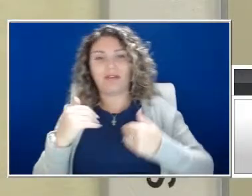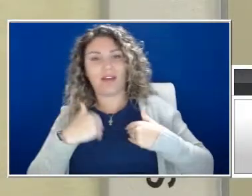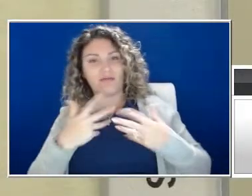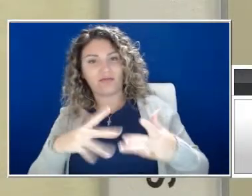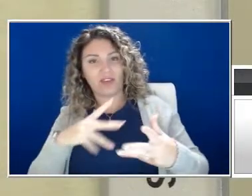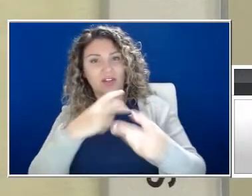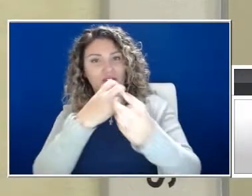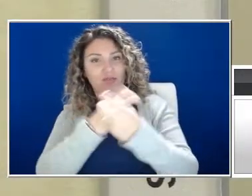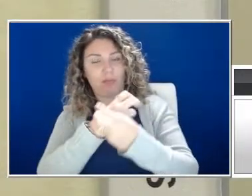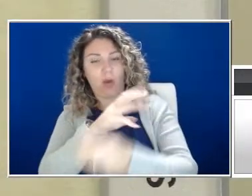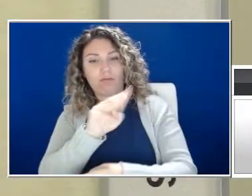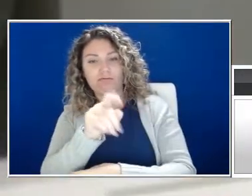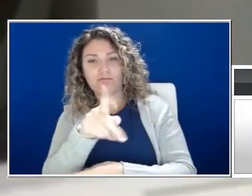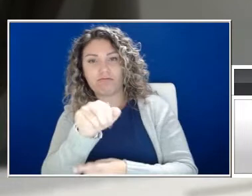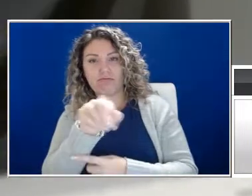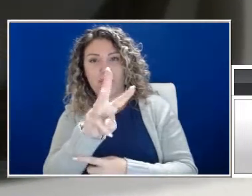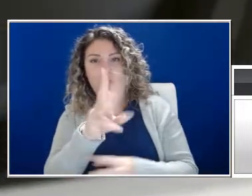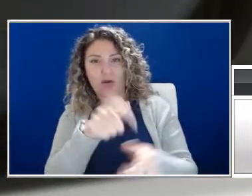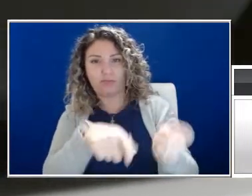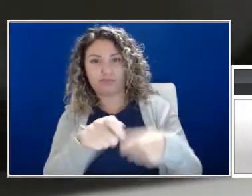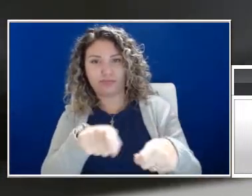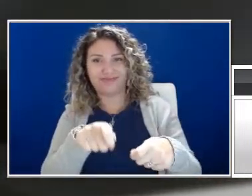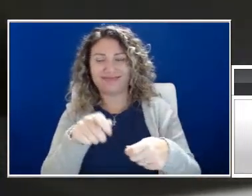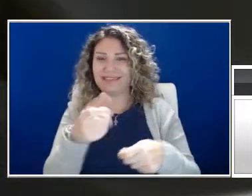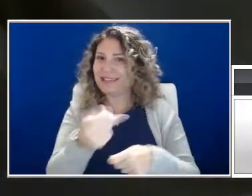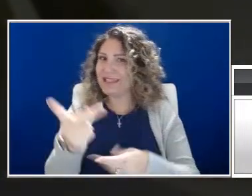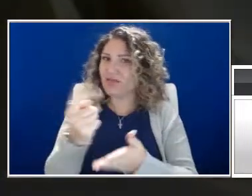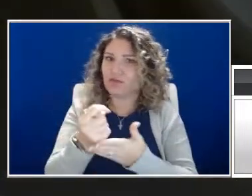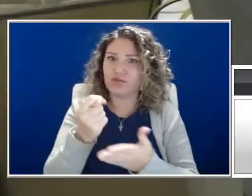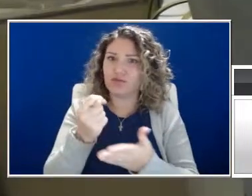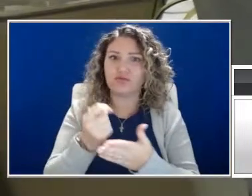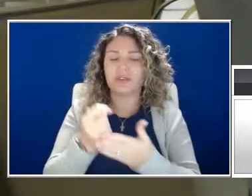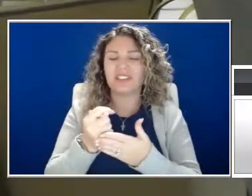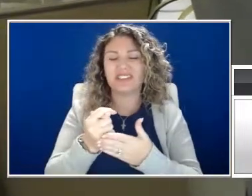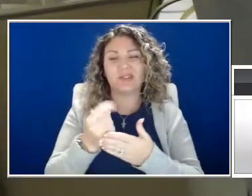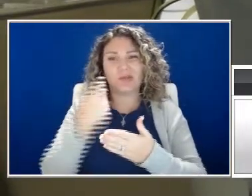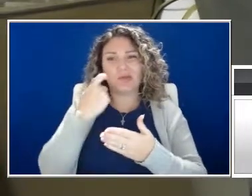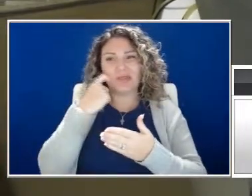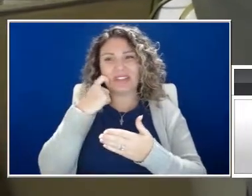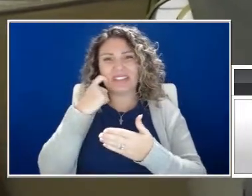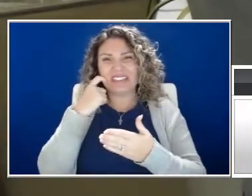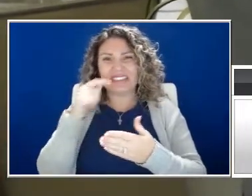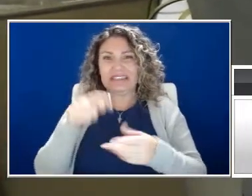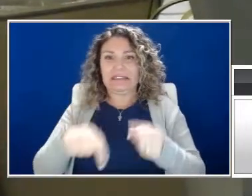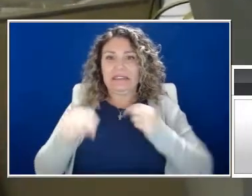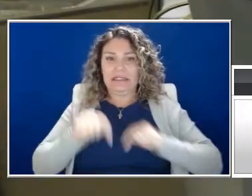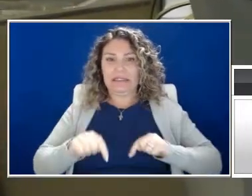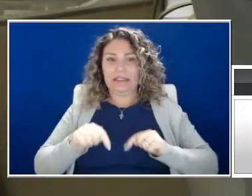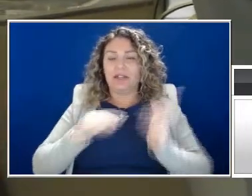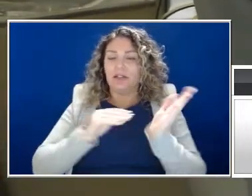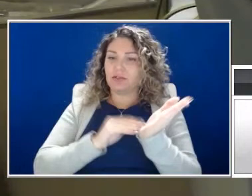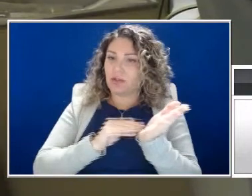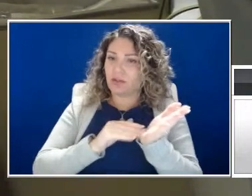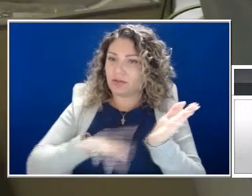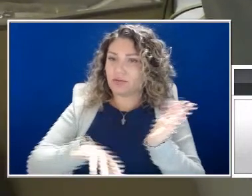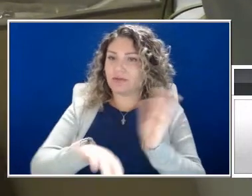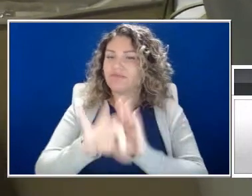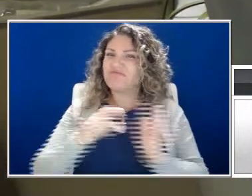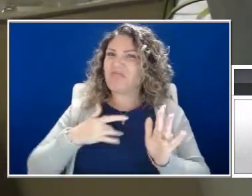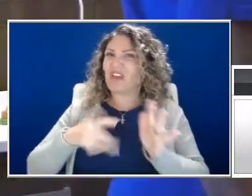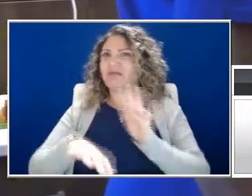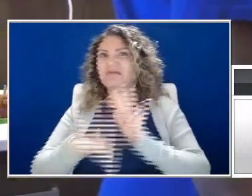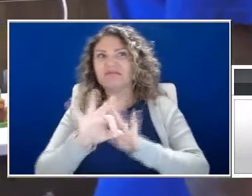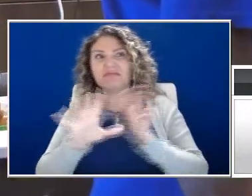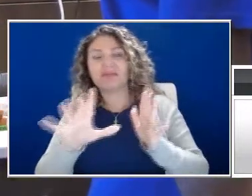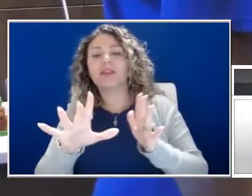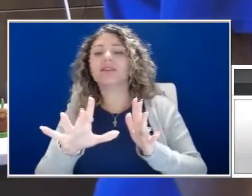had been on several treatment paths. Recently, there were some setbacks. Doctors felt it was time for immunotherapy. And now